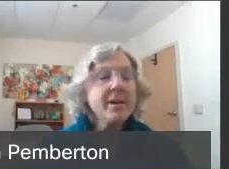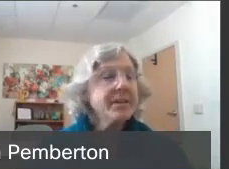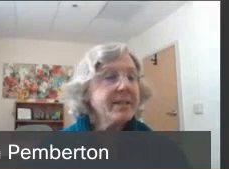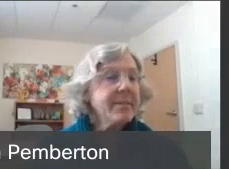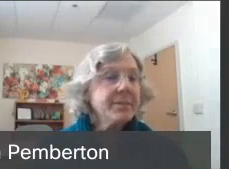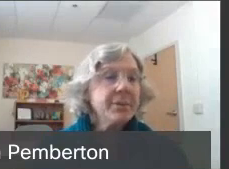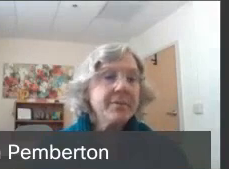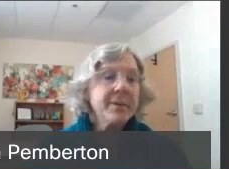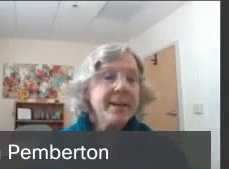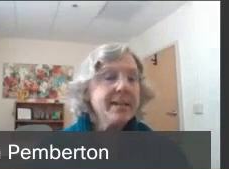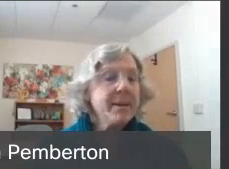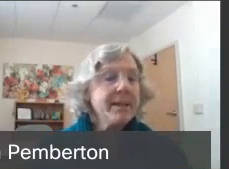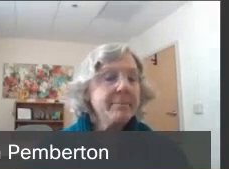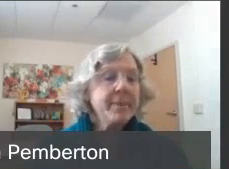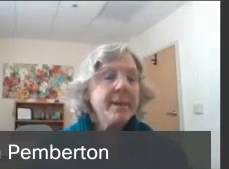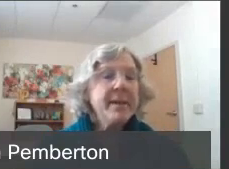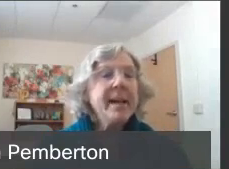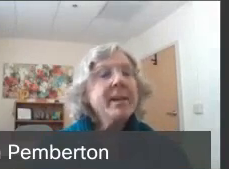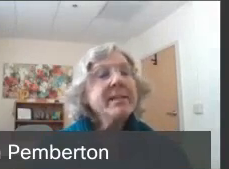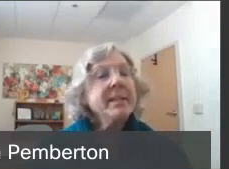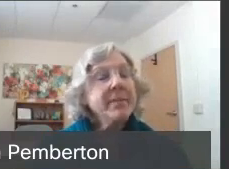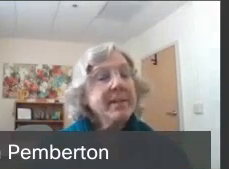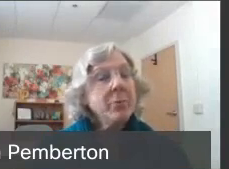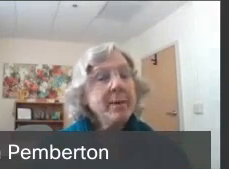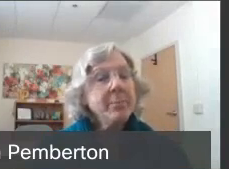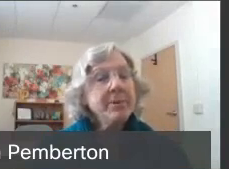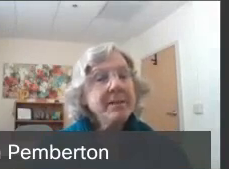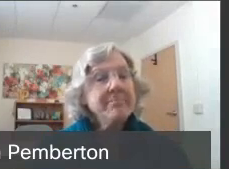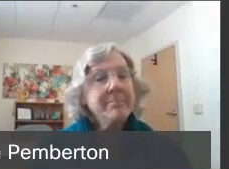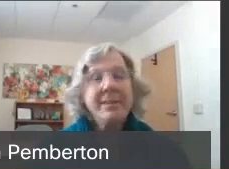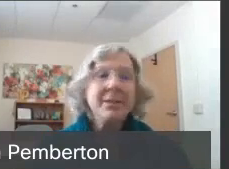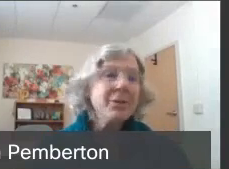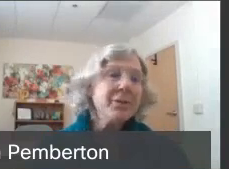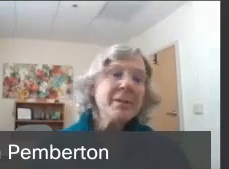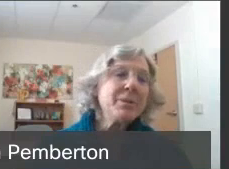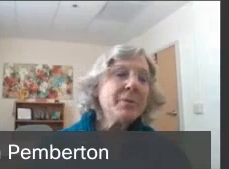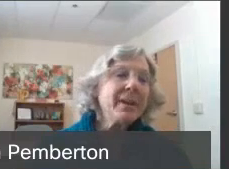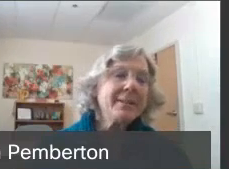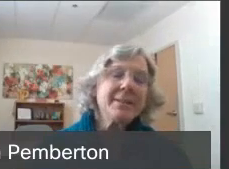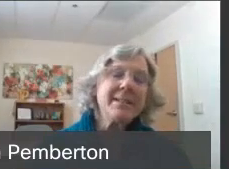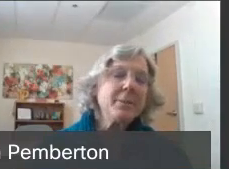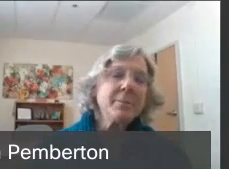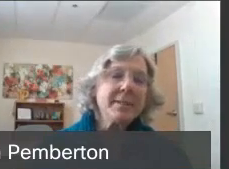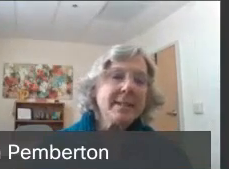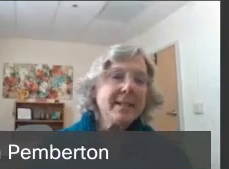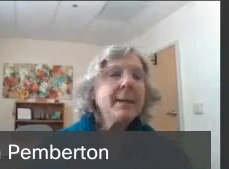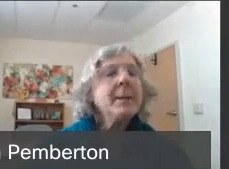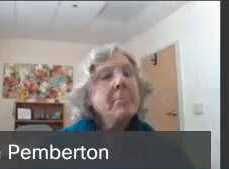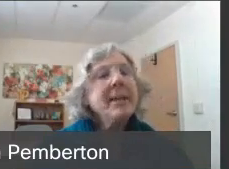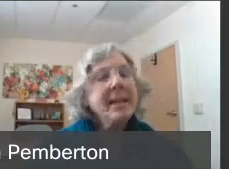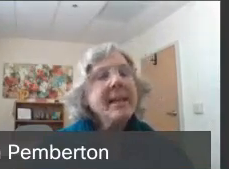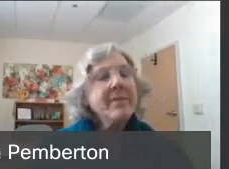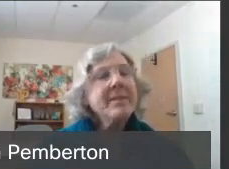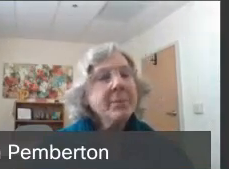that, got our staff certified to come in, and we identified the point person. It couldn't be the supervisor, he's super